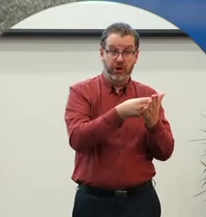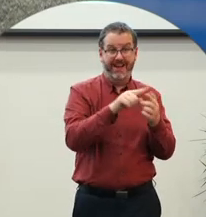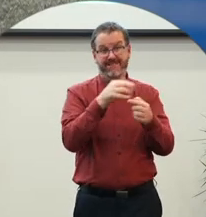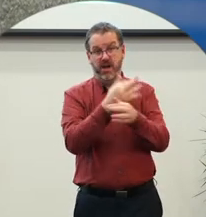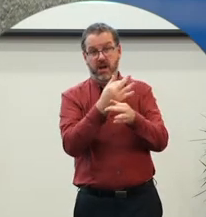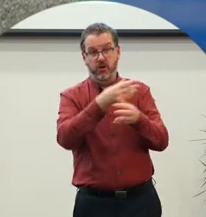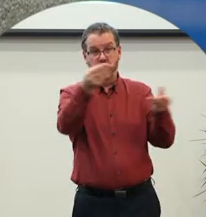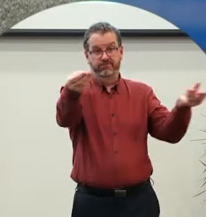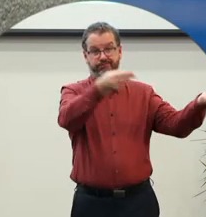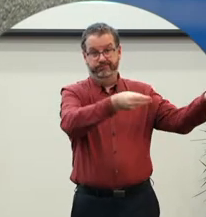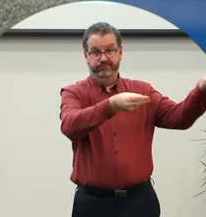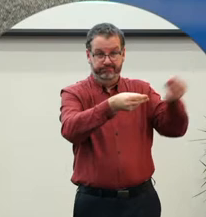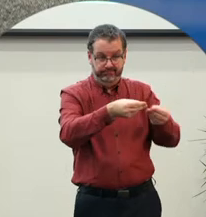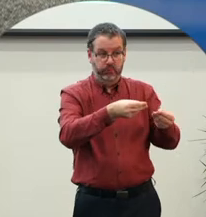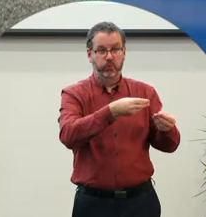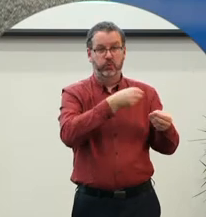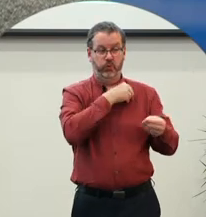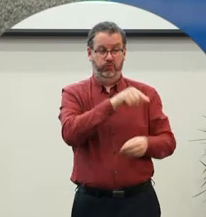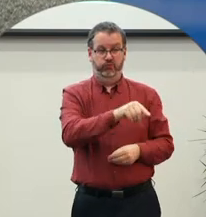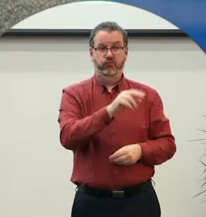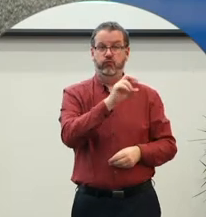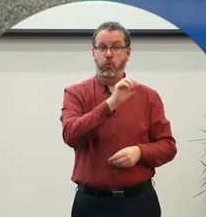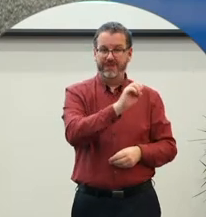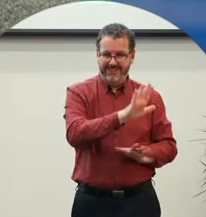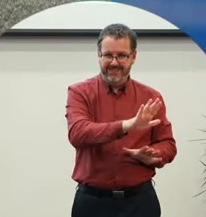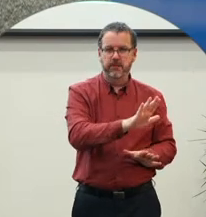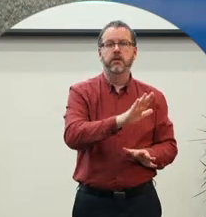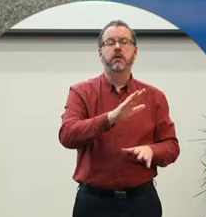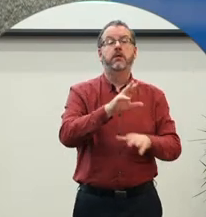fund. And on her mother's side,